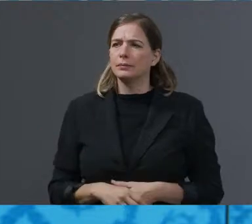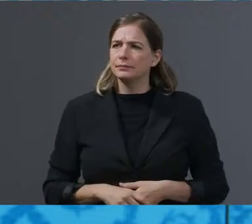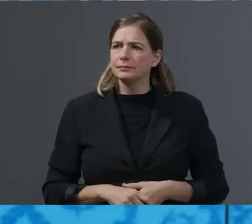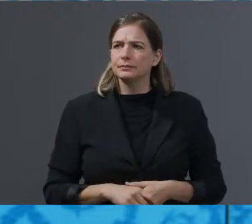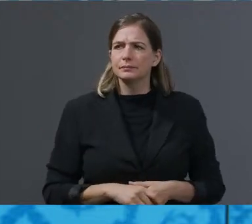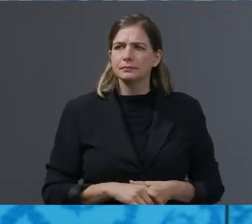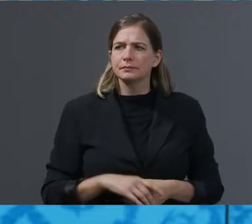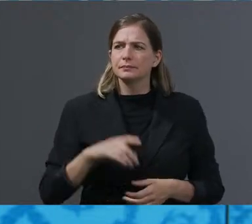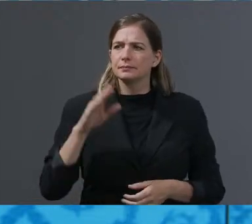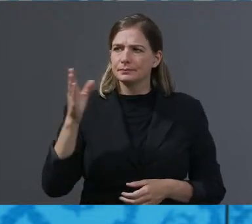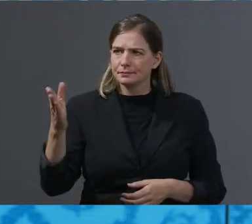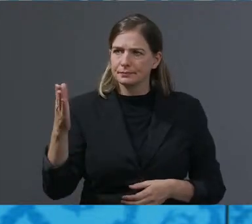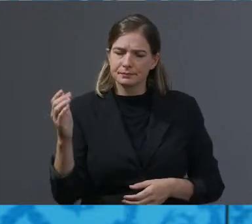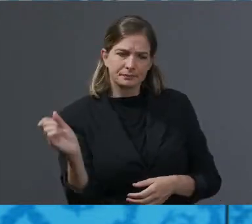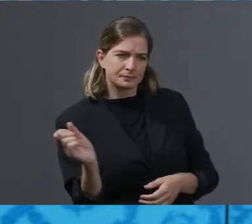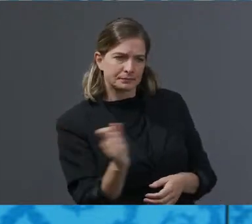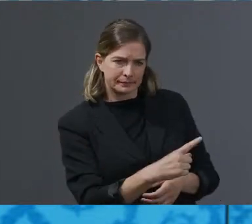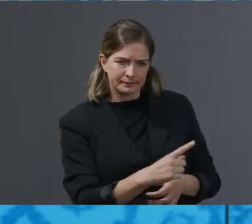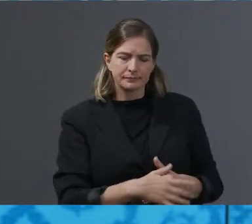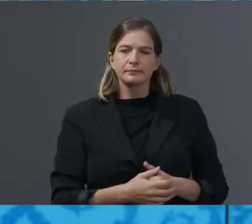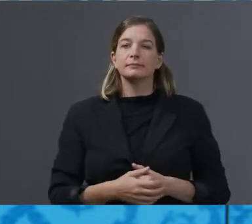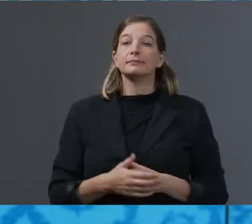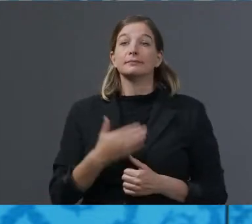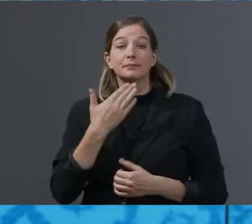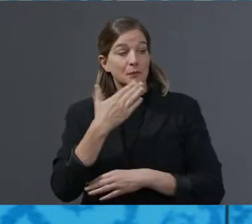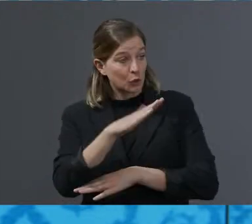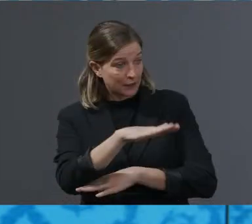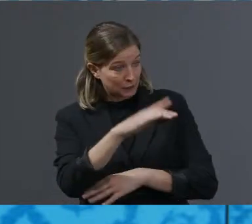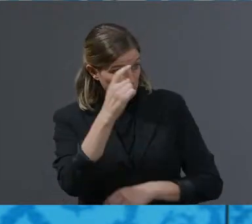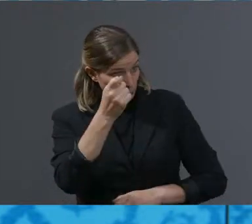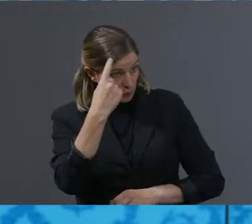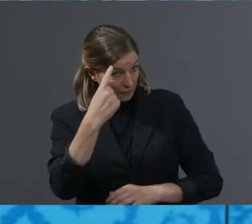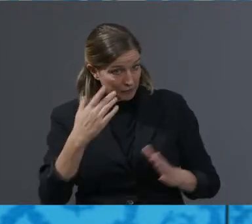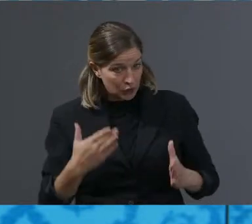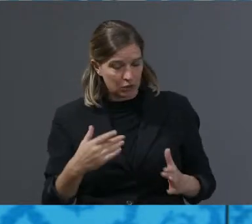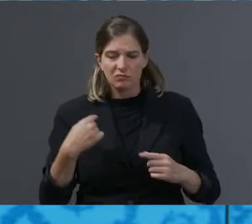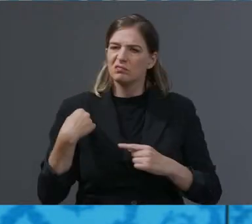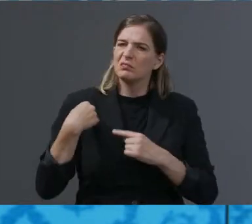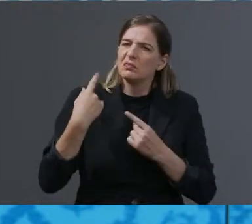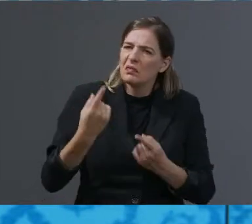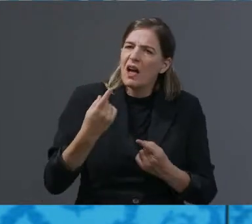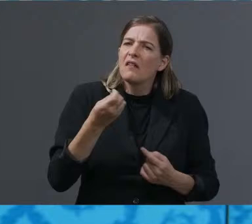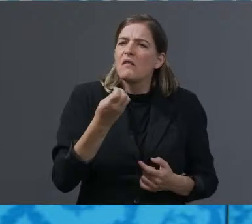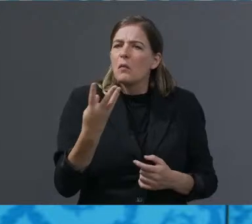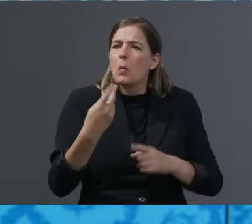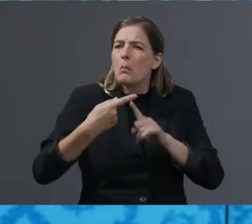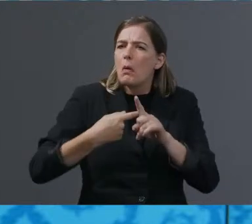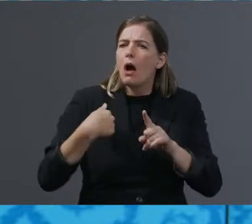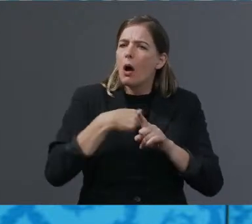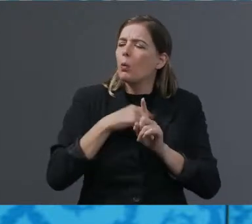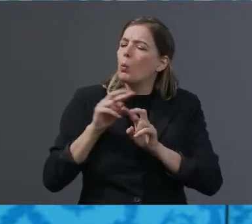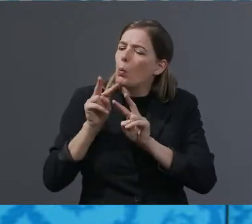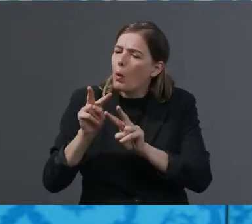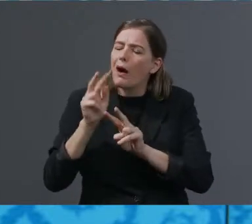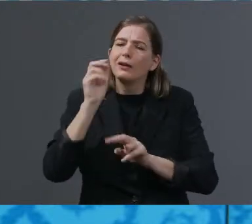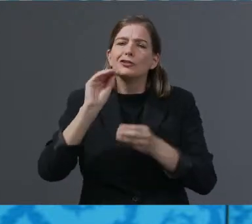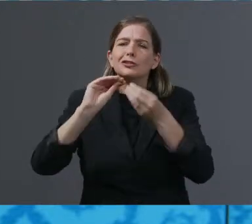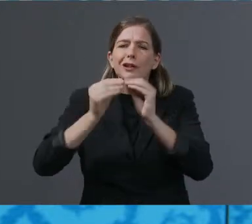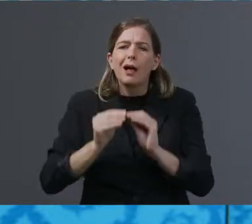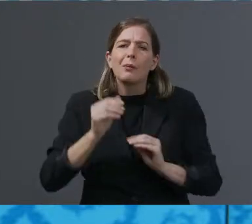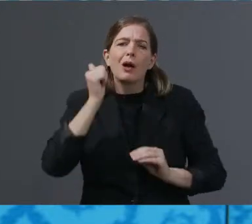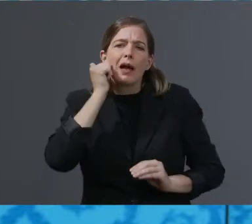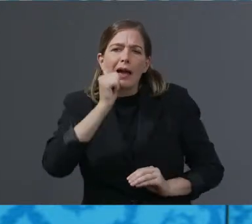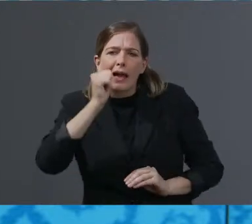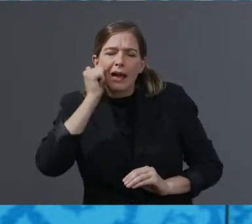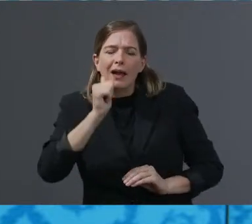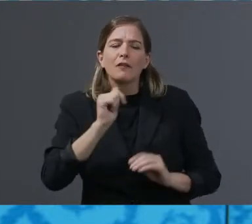Governor, good afternoon. So we've all, for the last several months, been looking at the daily numbers come through. It started at a